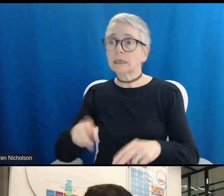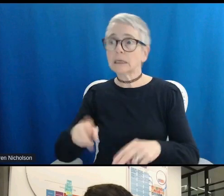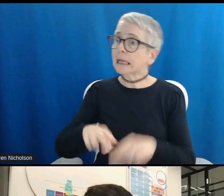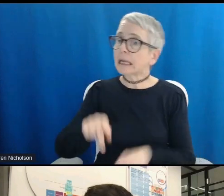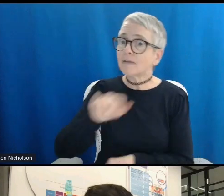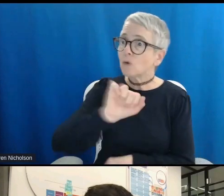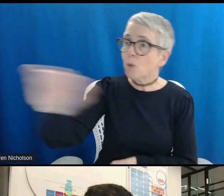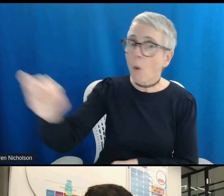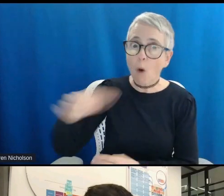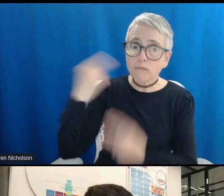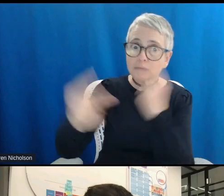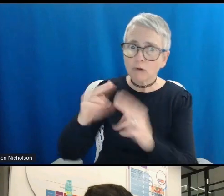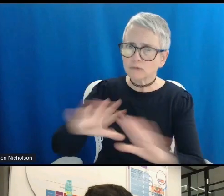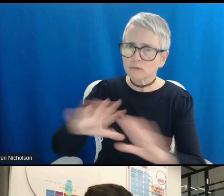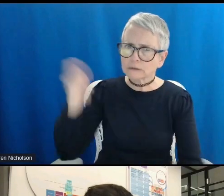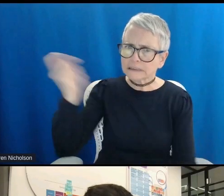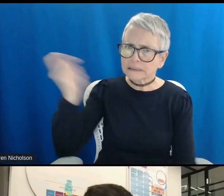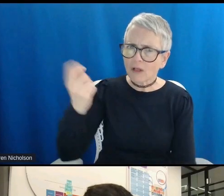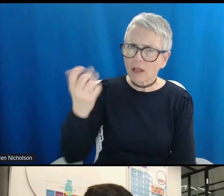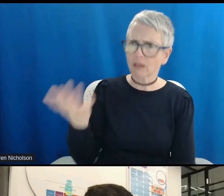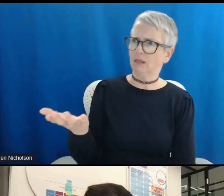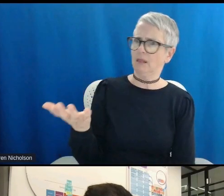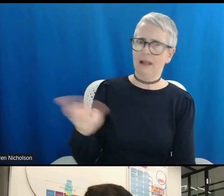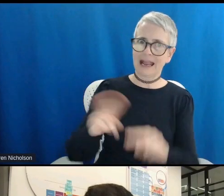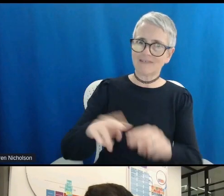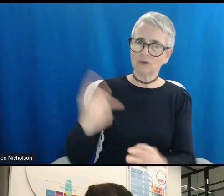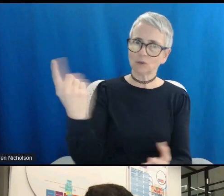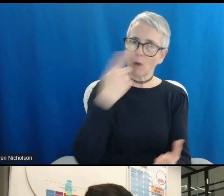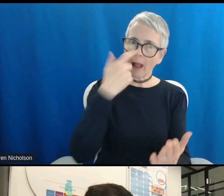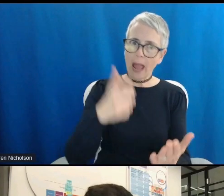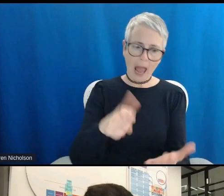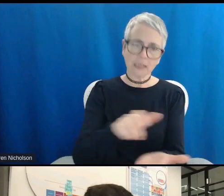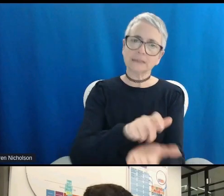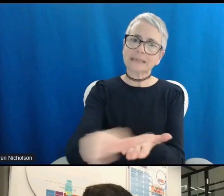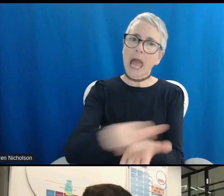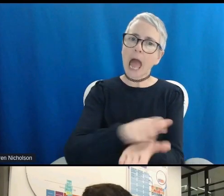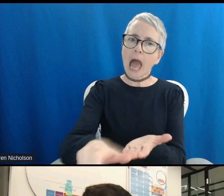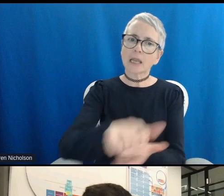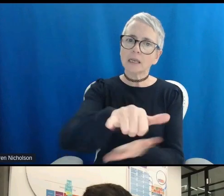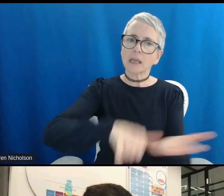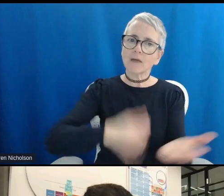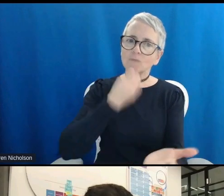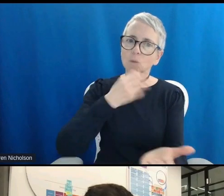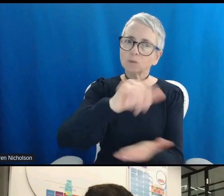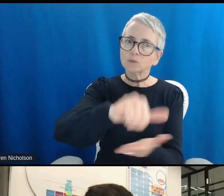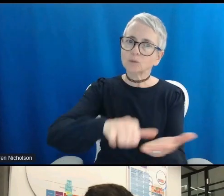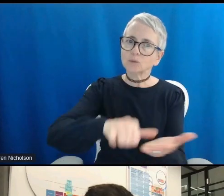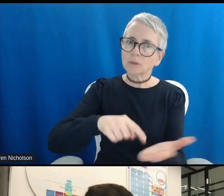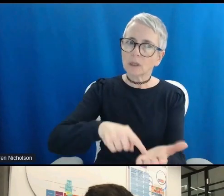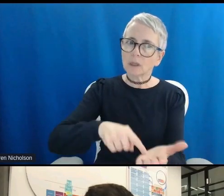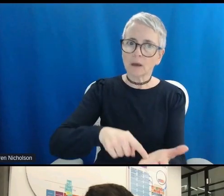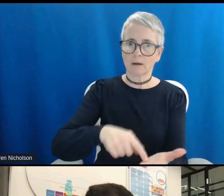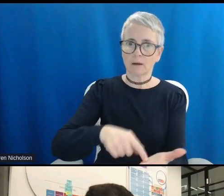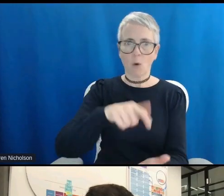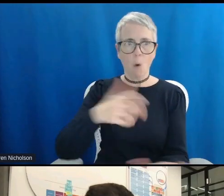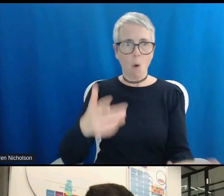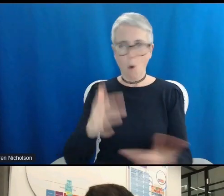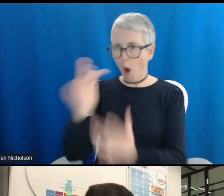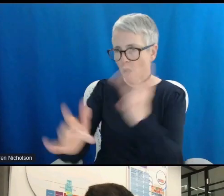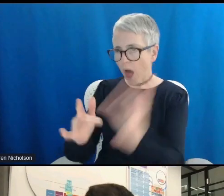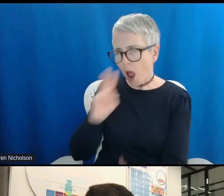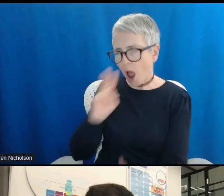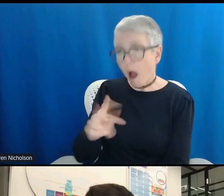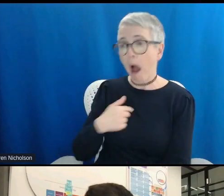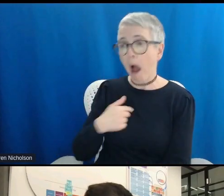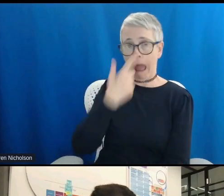means having your menu be able to be scanned, right? Me being able to look online and say, oh, I can go to that restaurant. When